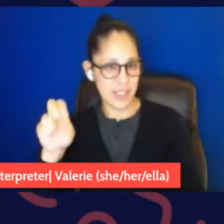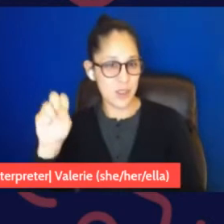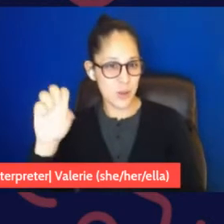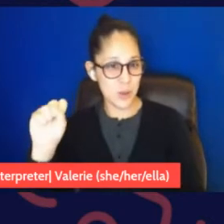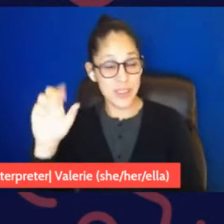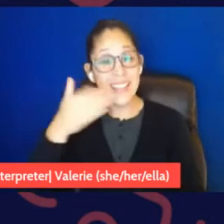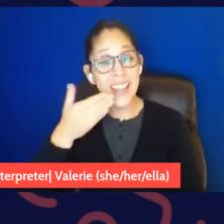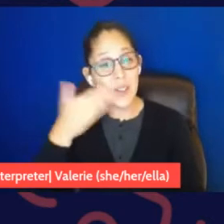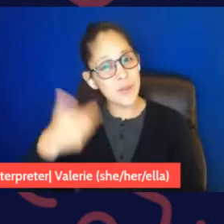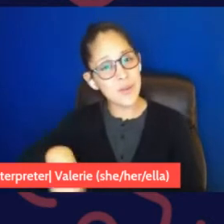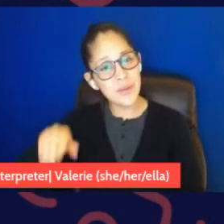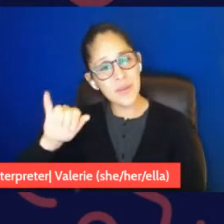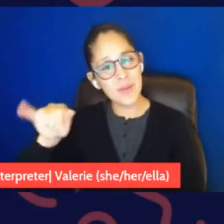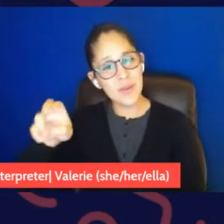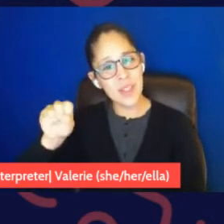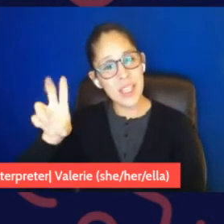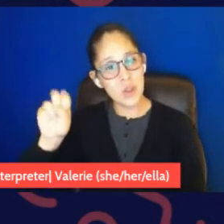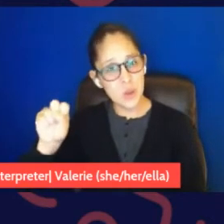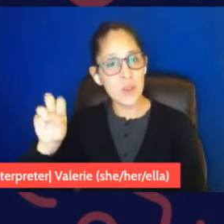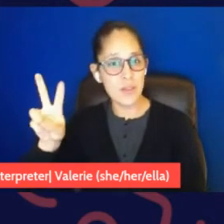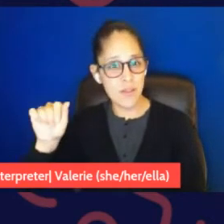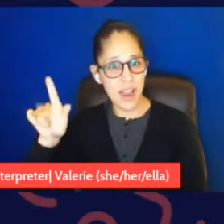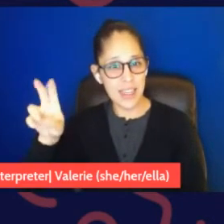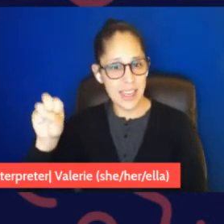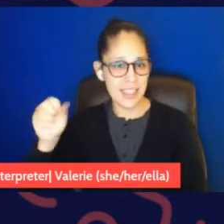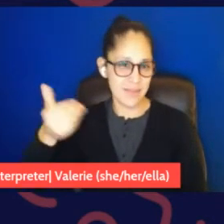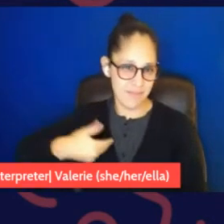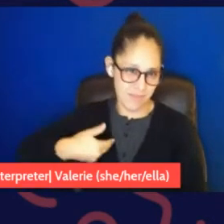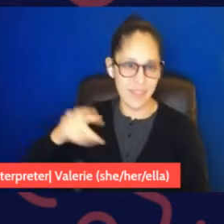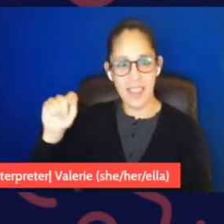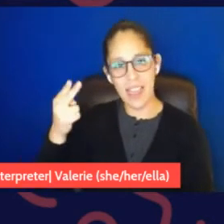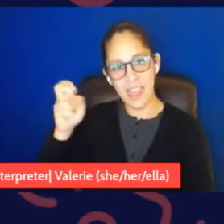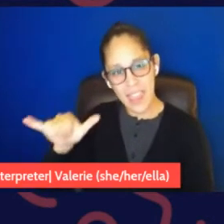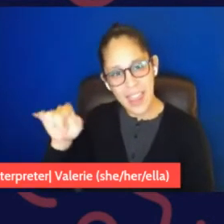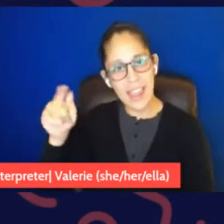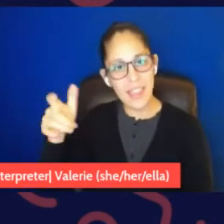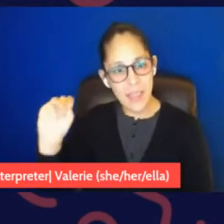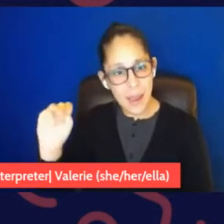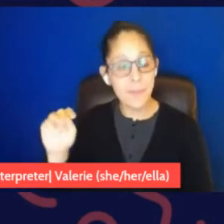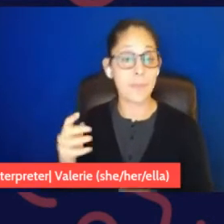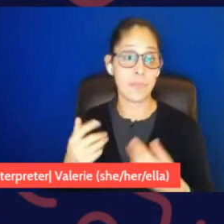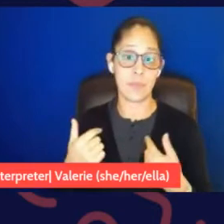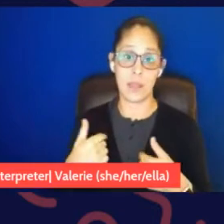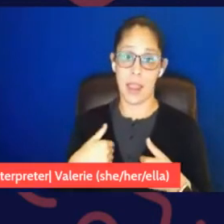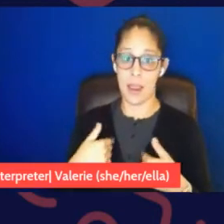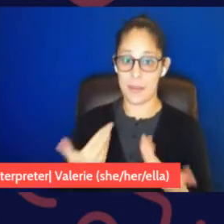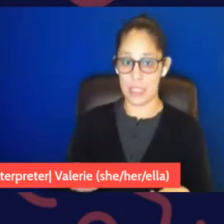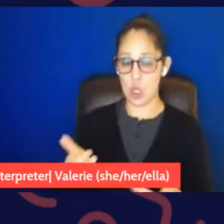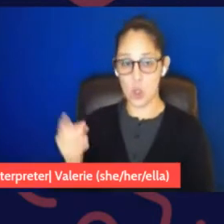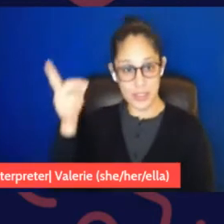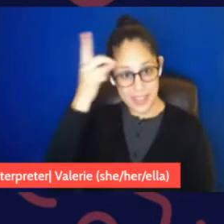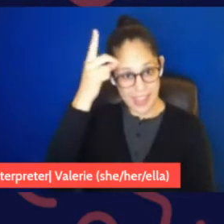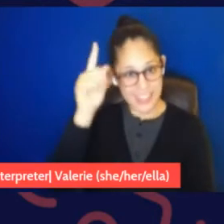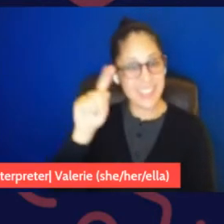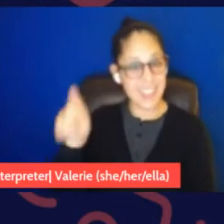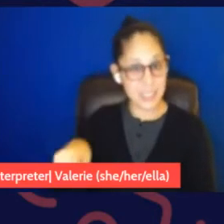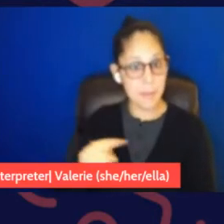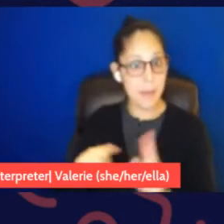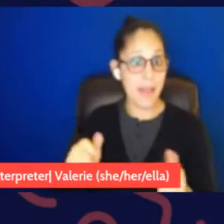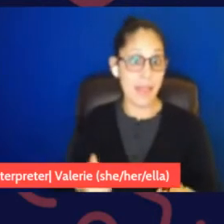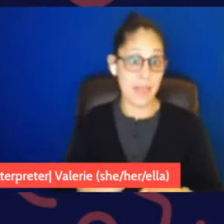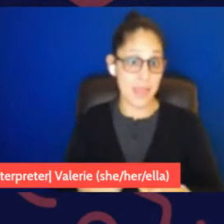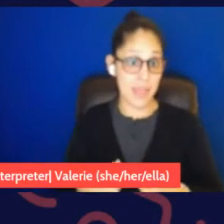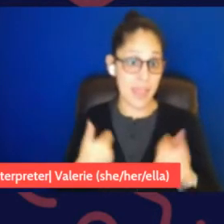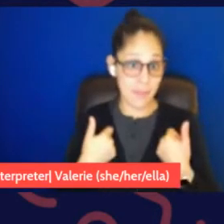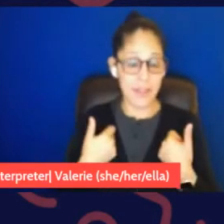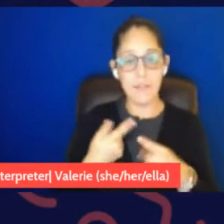Valles. My pronouns are they, them. I am coming to you currently from Dallas, Texas, but I am living in